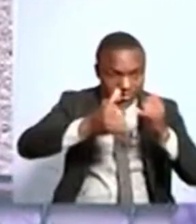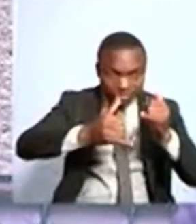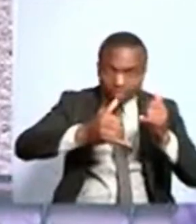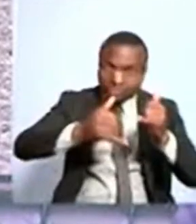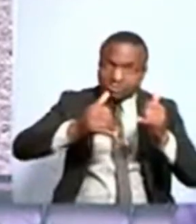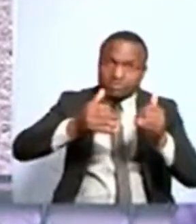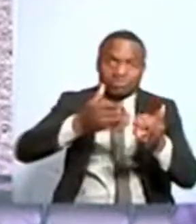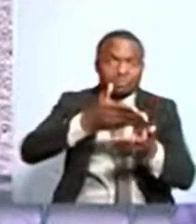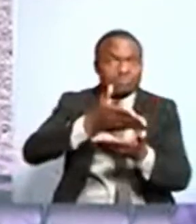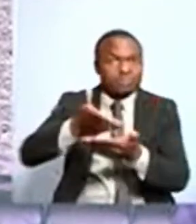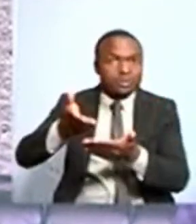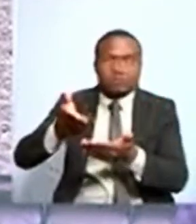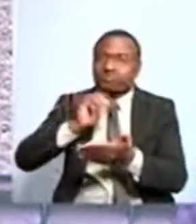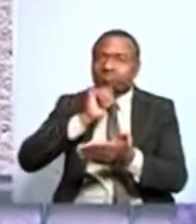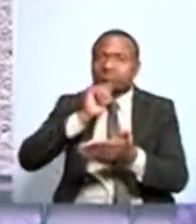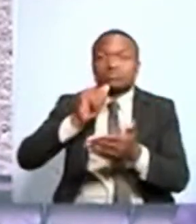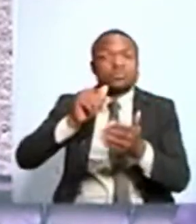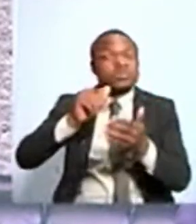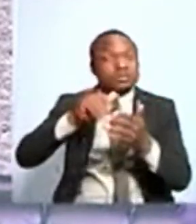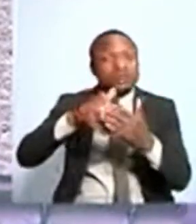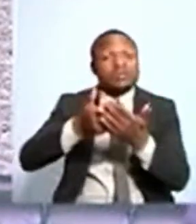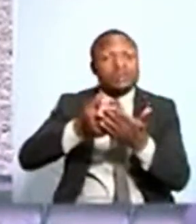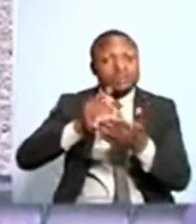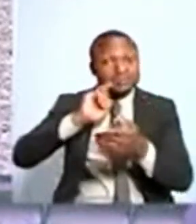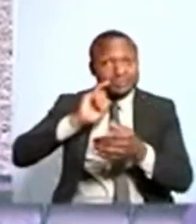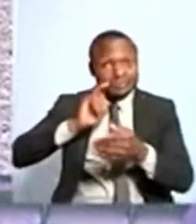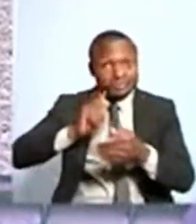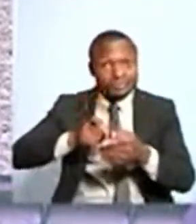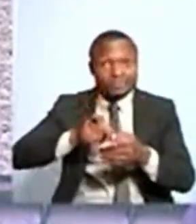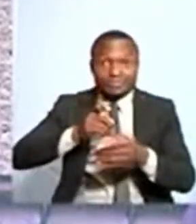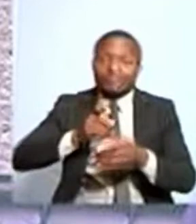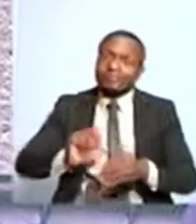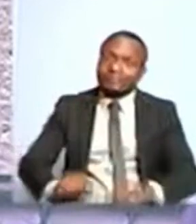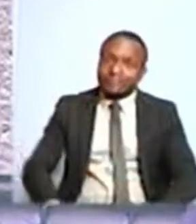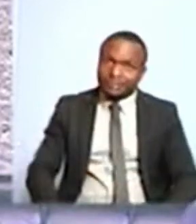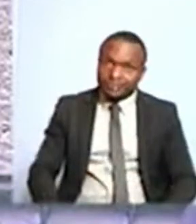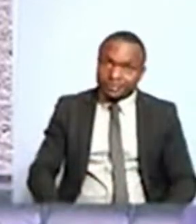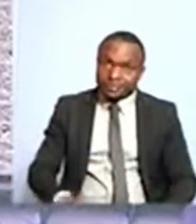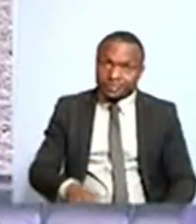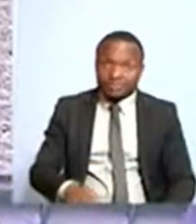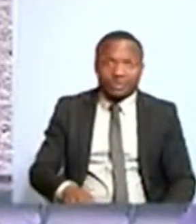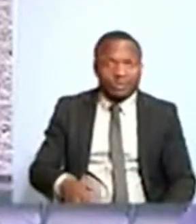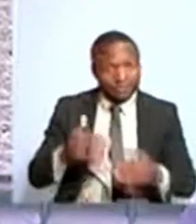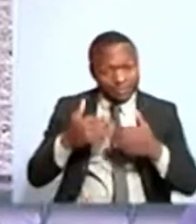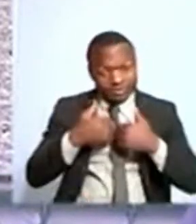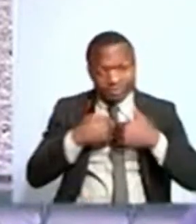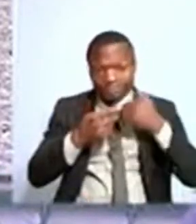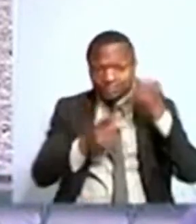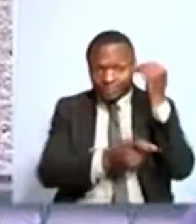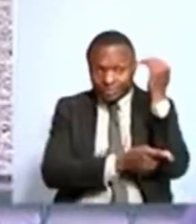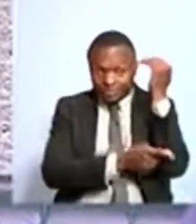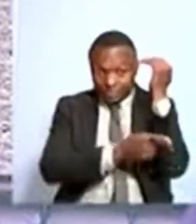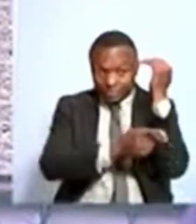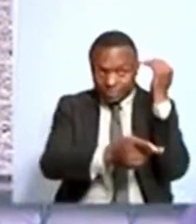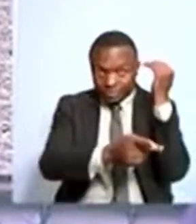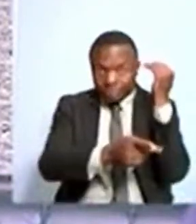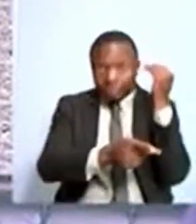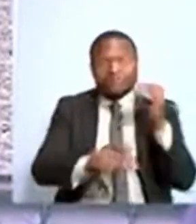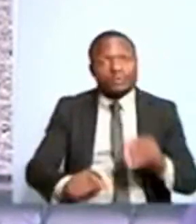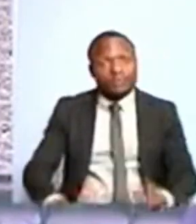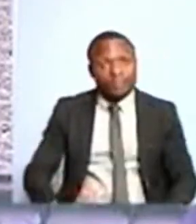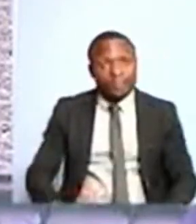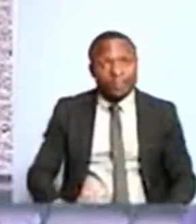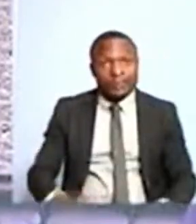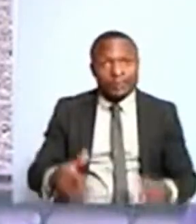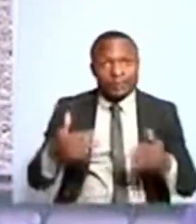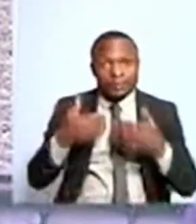how it should be. I believe, Madam Speaker, we have a department that is charged